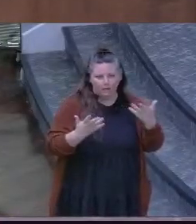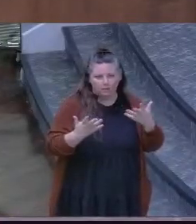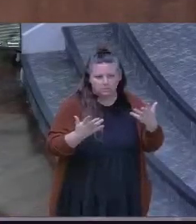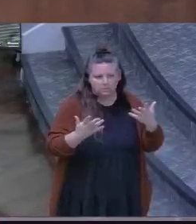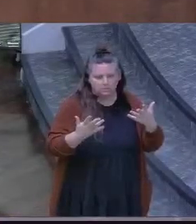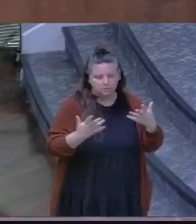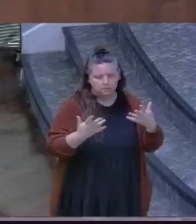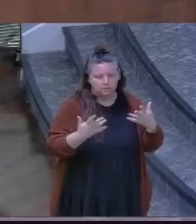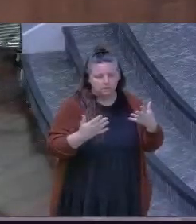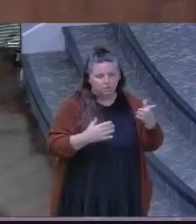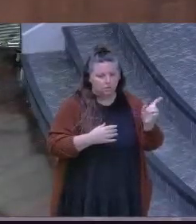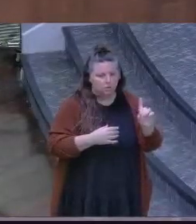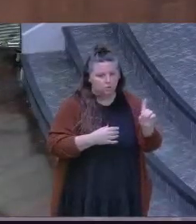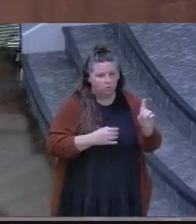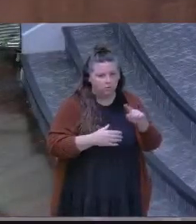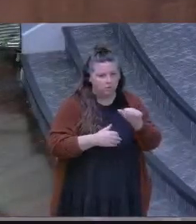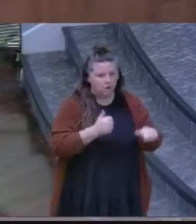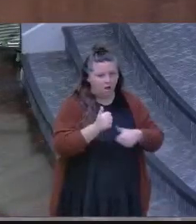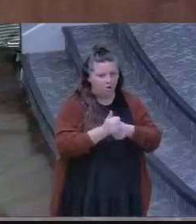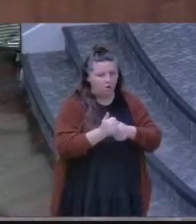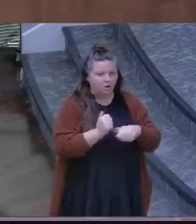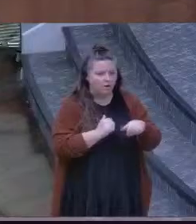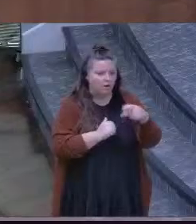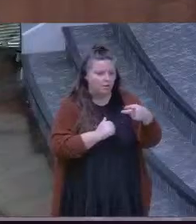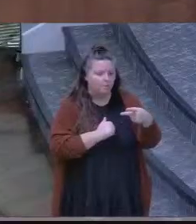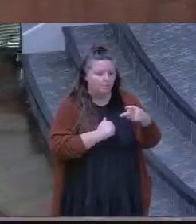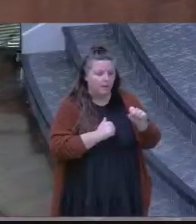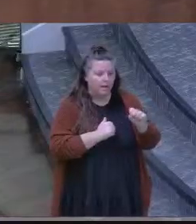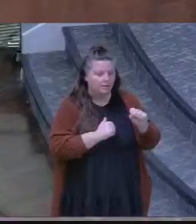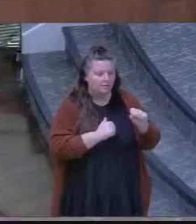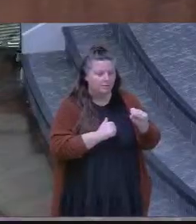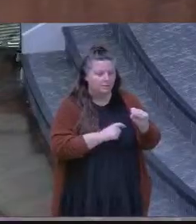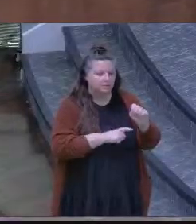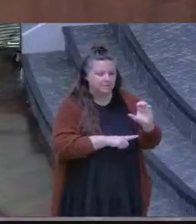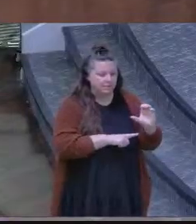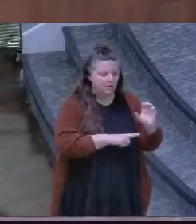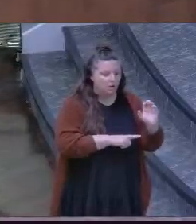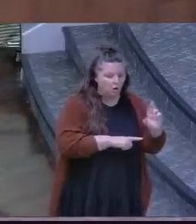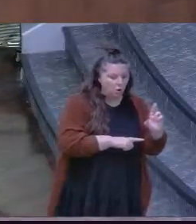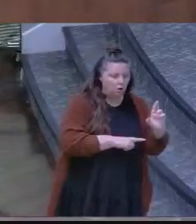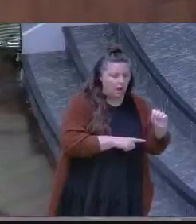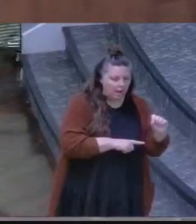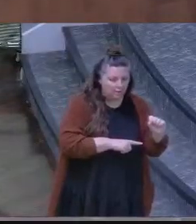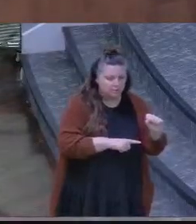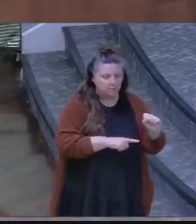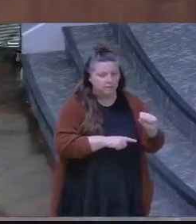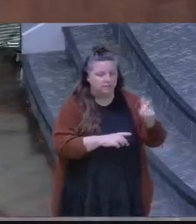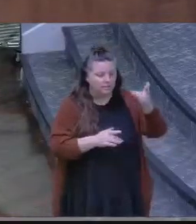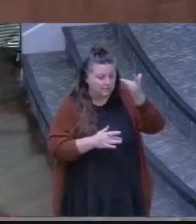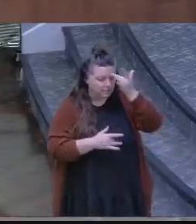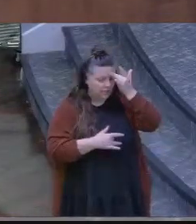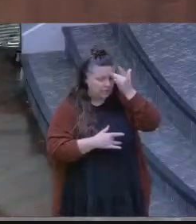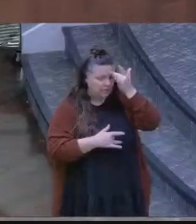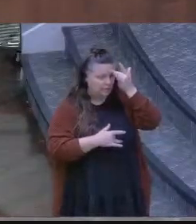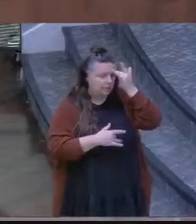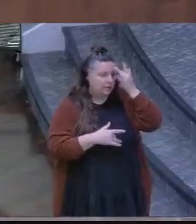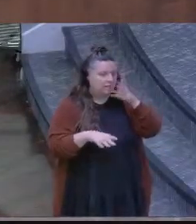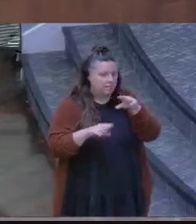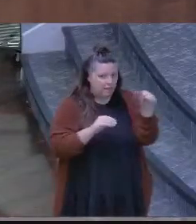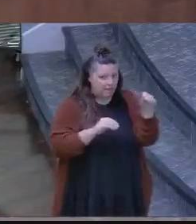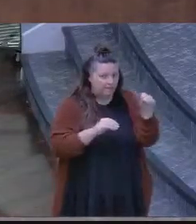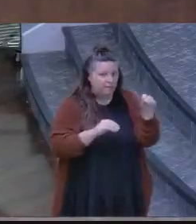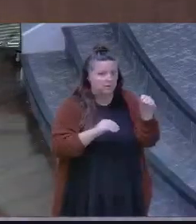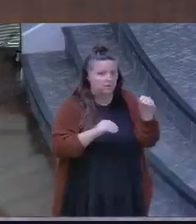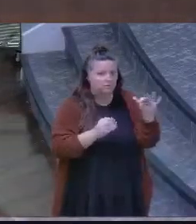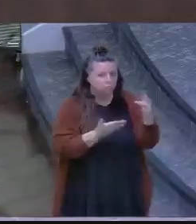under PSCRS sick Yes. leave account, sick leave accumulation payout. The suggestion was to